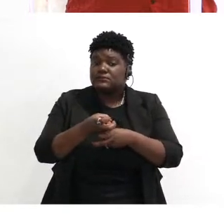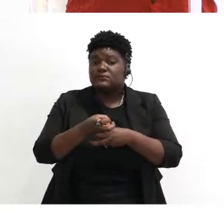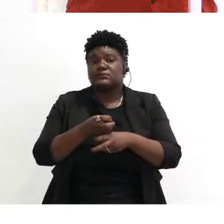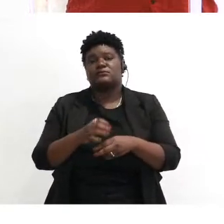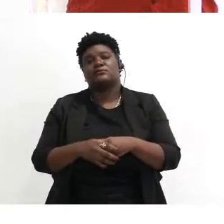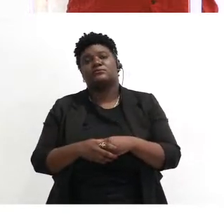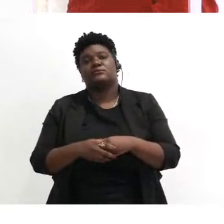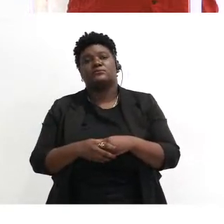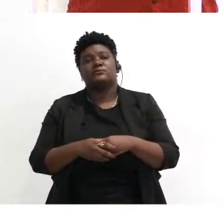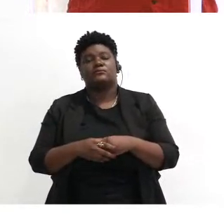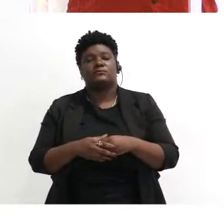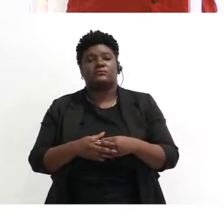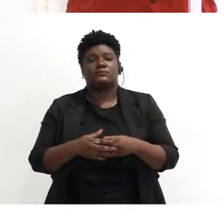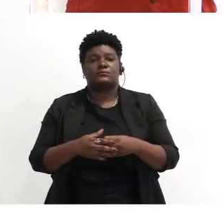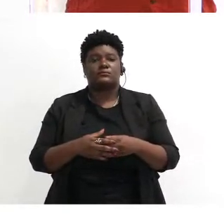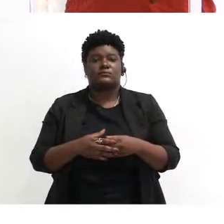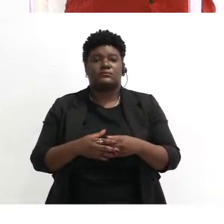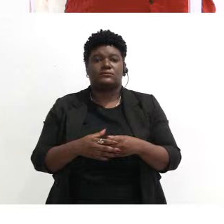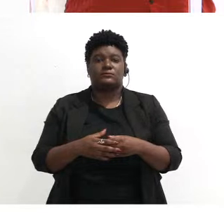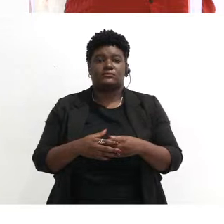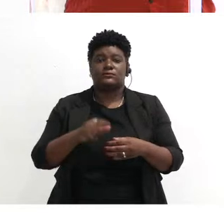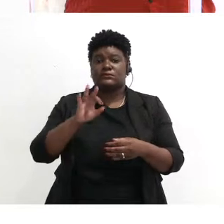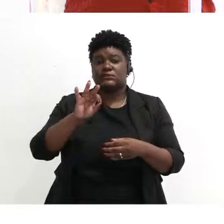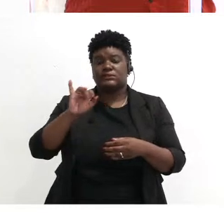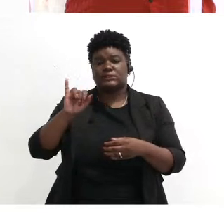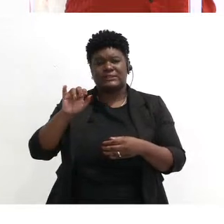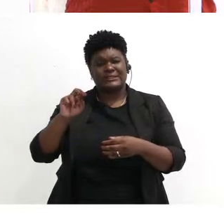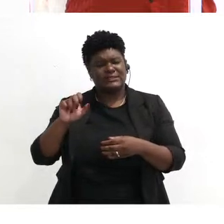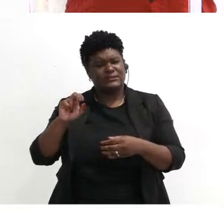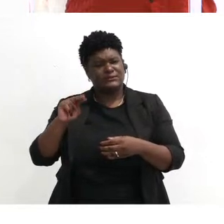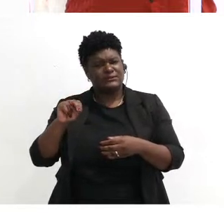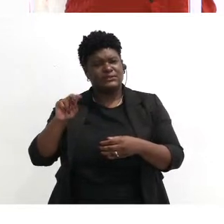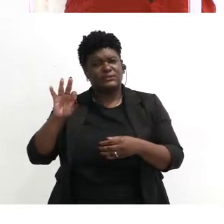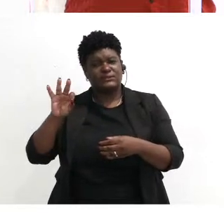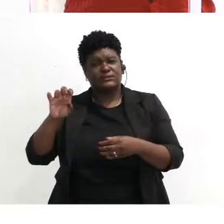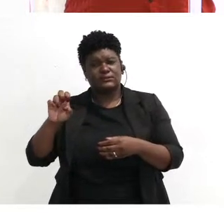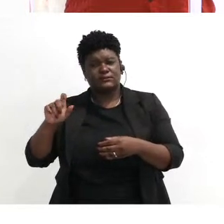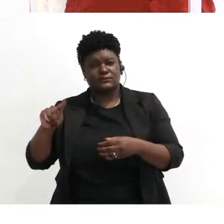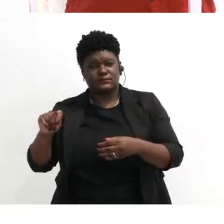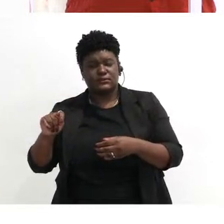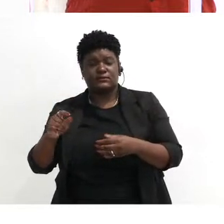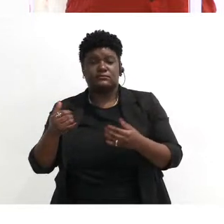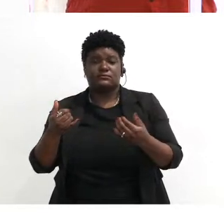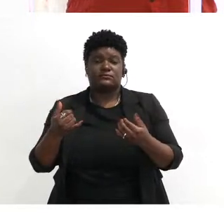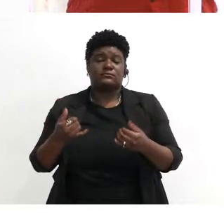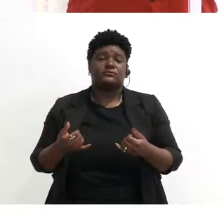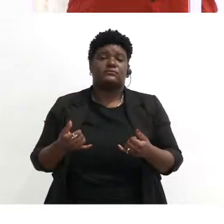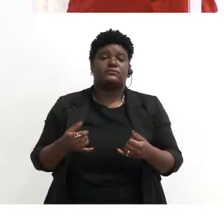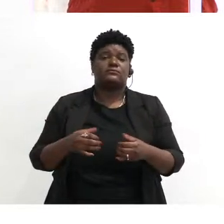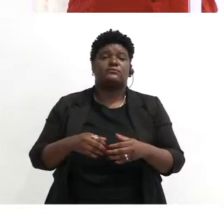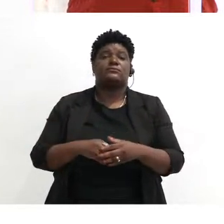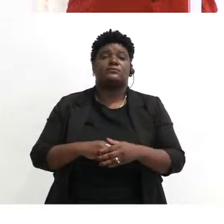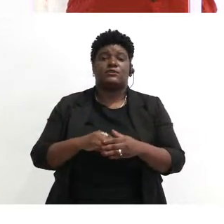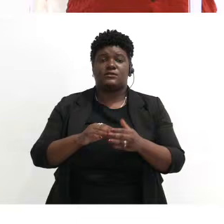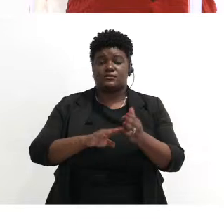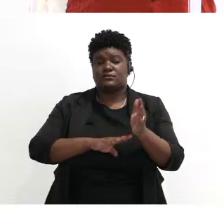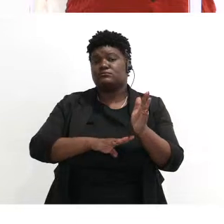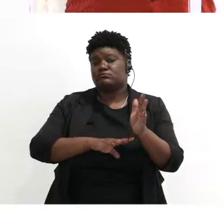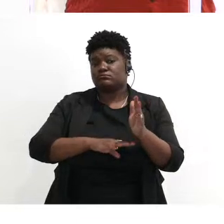high use today, and just now emerging gate-all-around transistors.